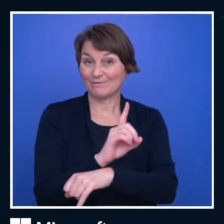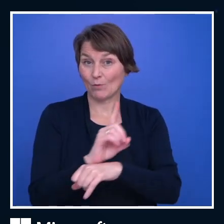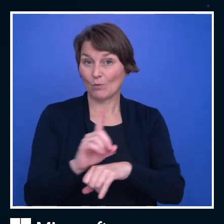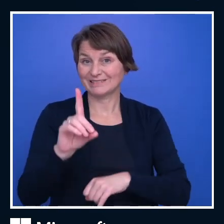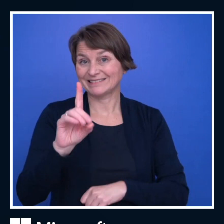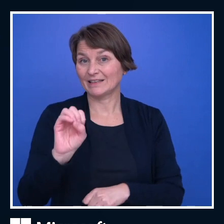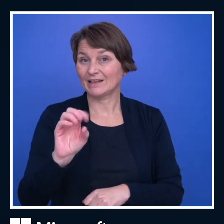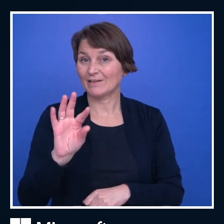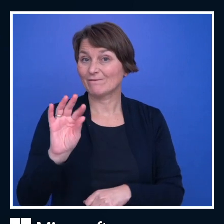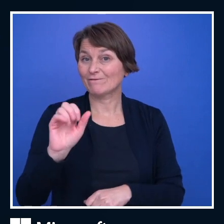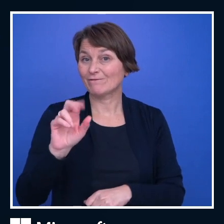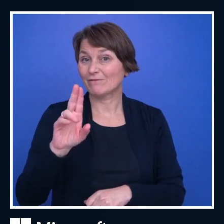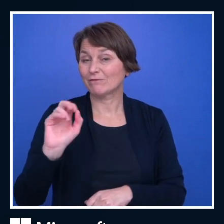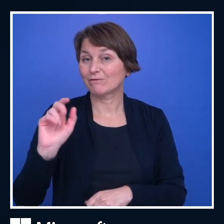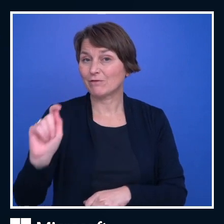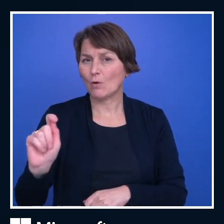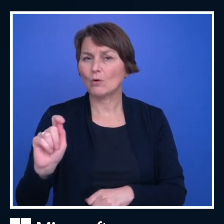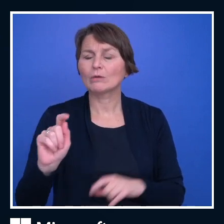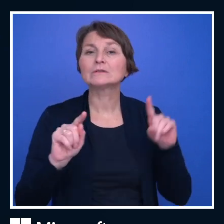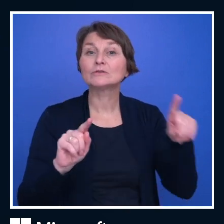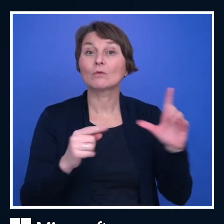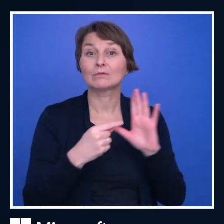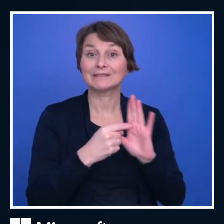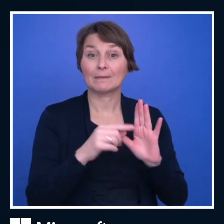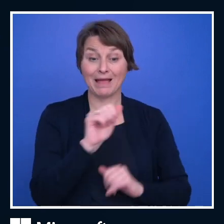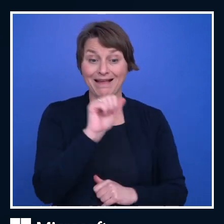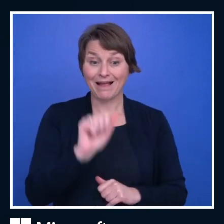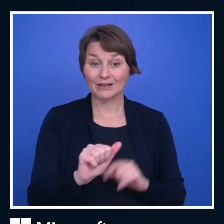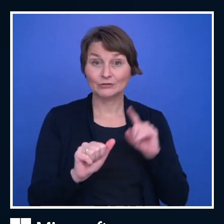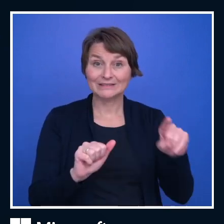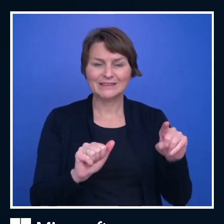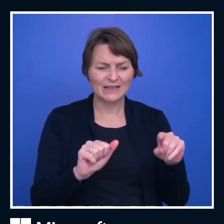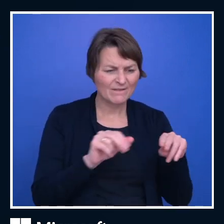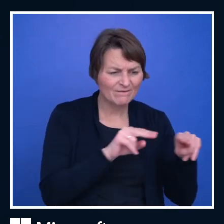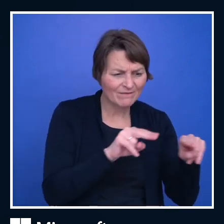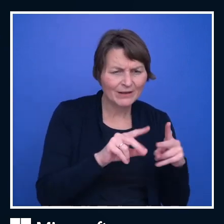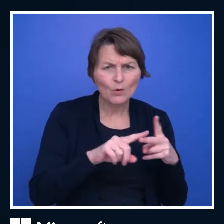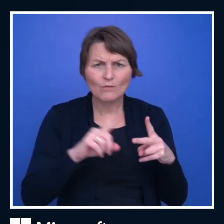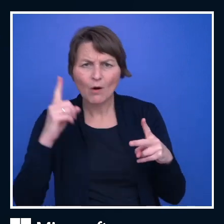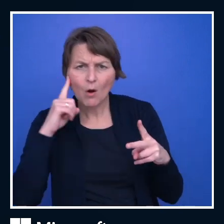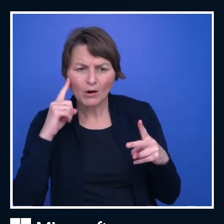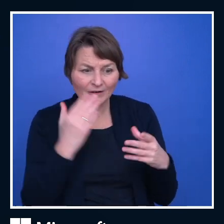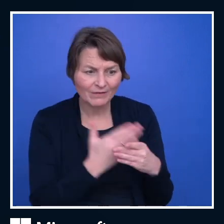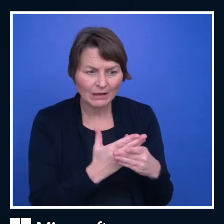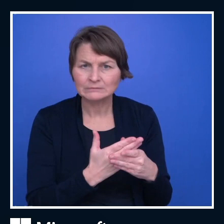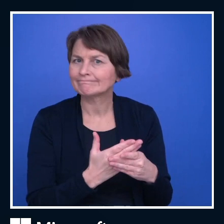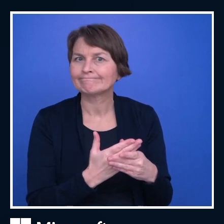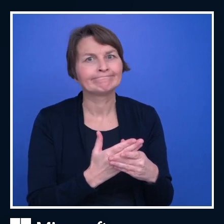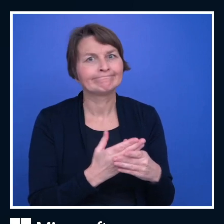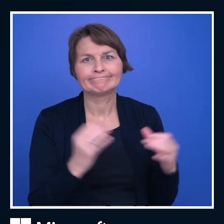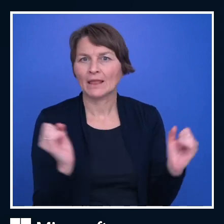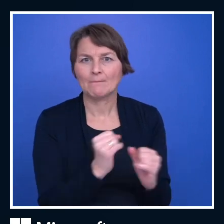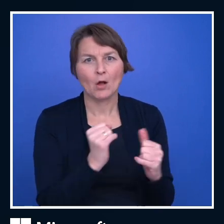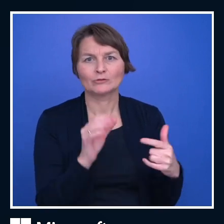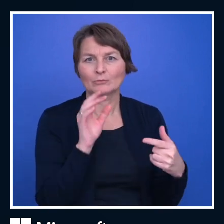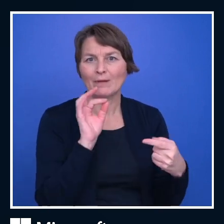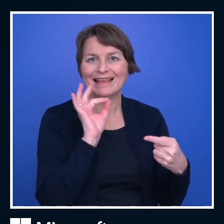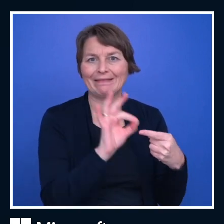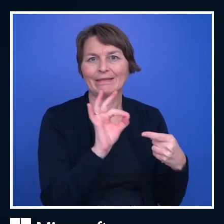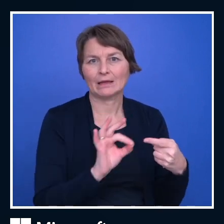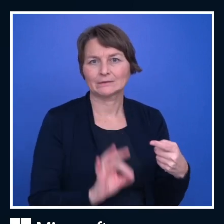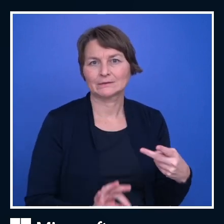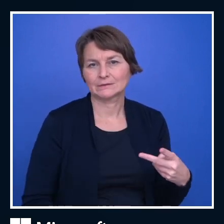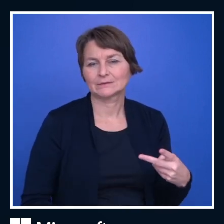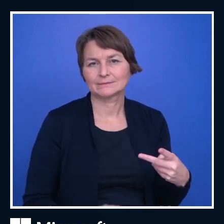indexing audio files and video files, but there's a way around. We'll talk about it later on. The other part is